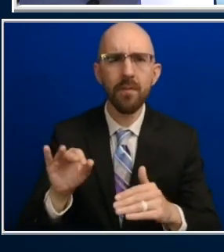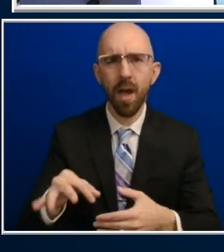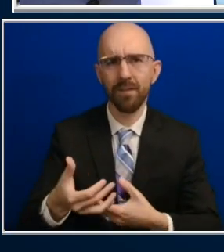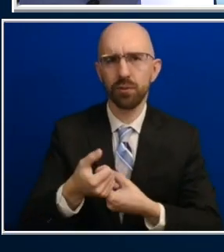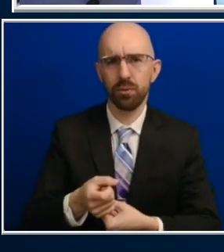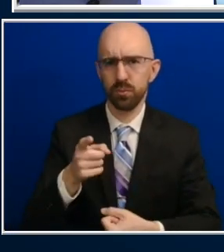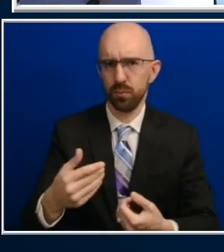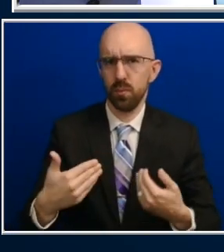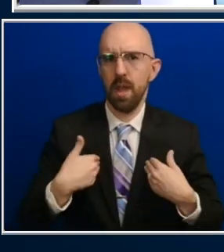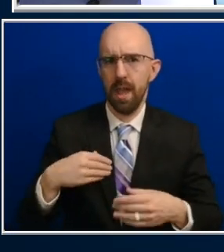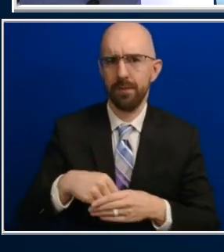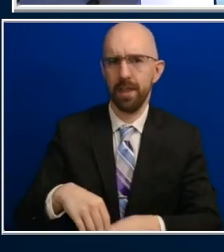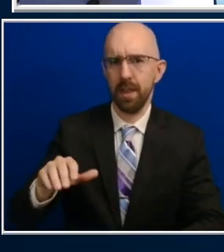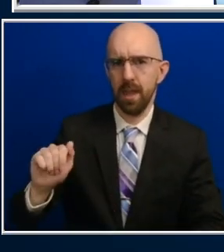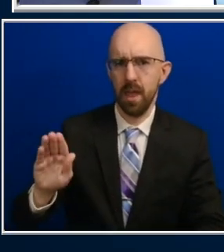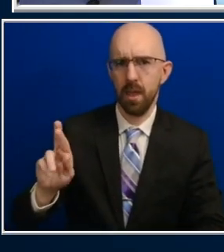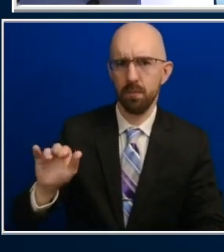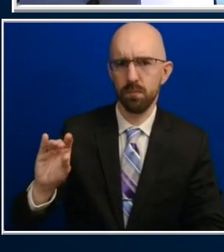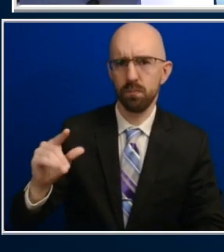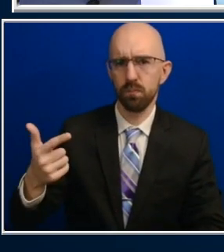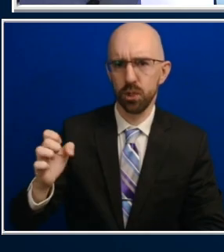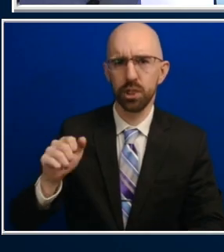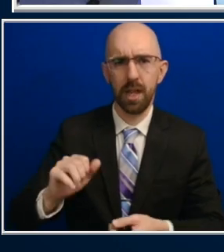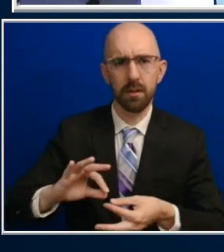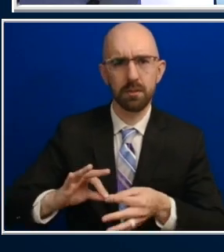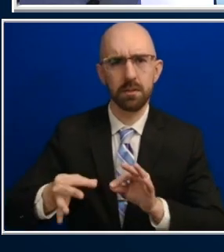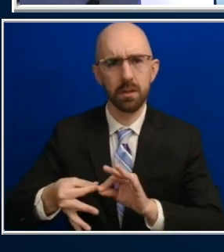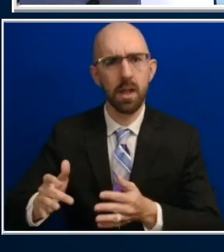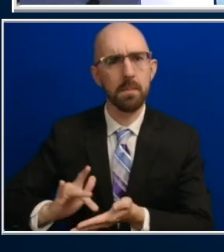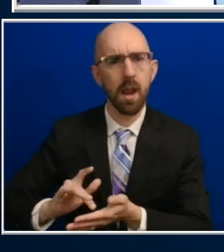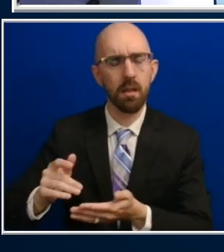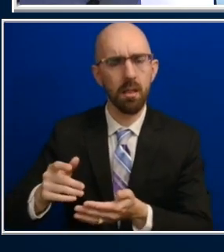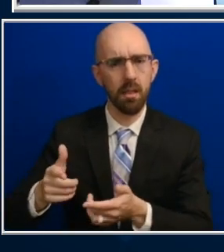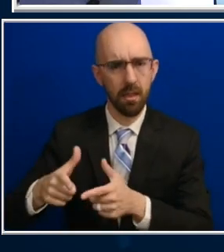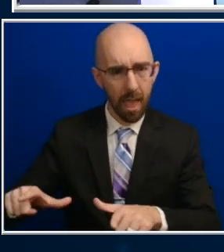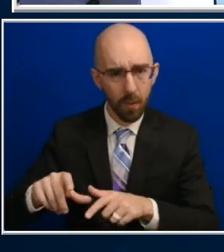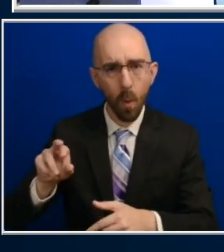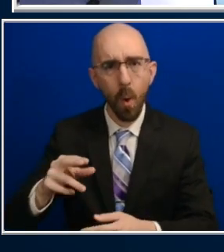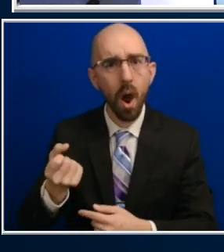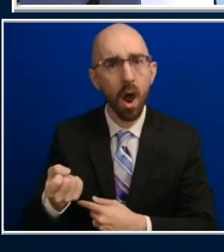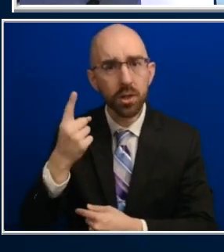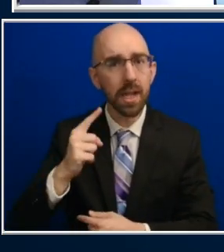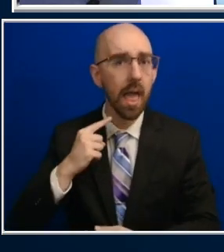in a bridge and that'll be able to interpret medical language or understand someone's accent, for instance?